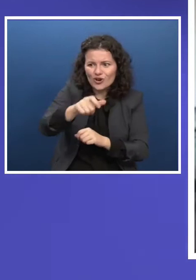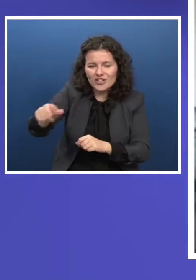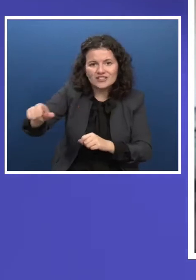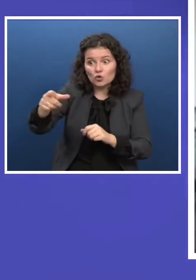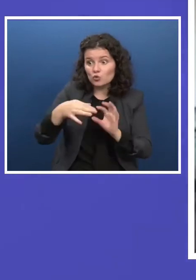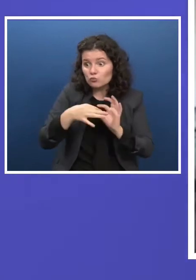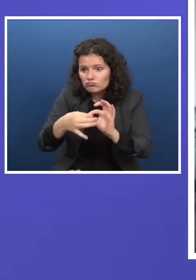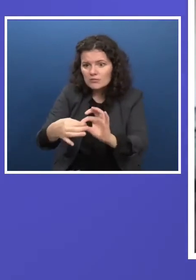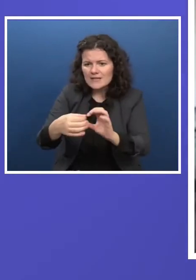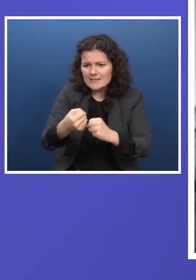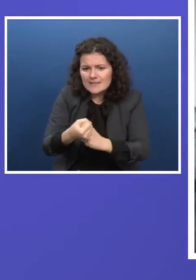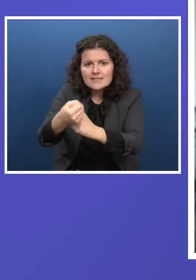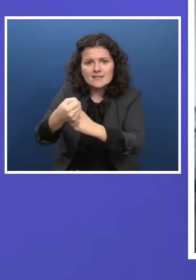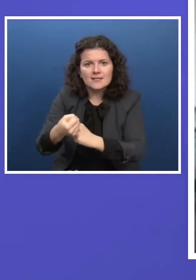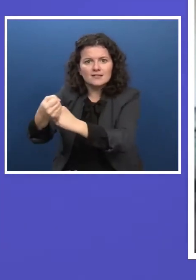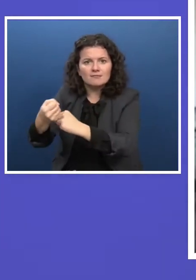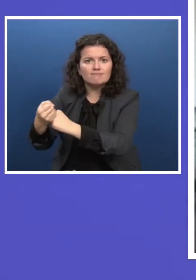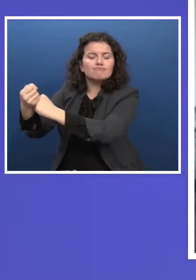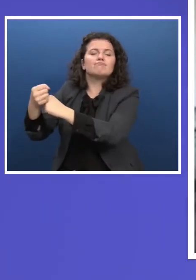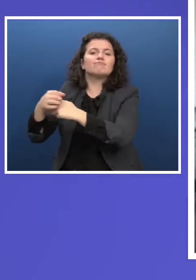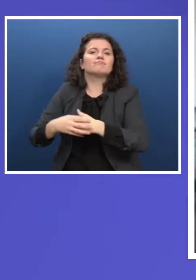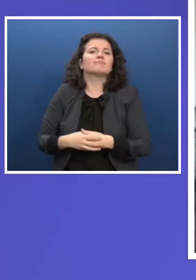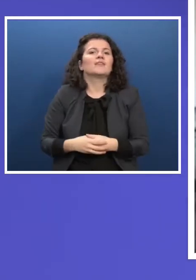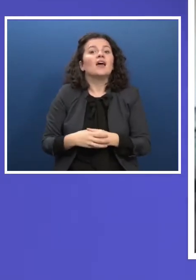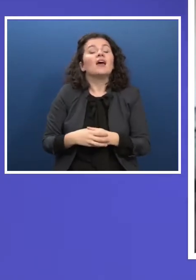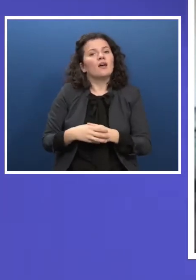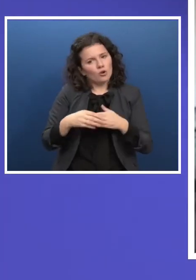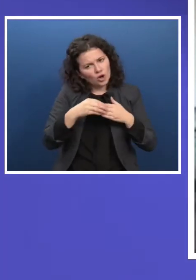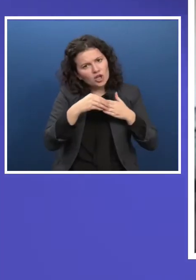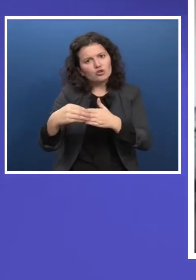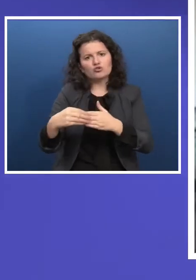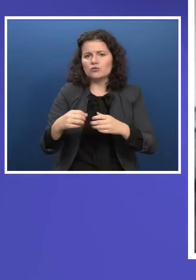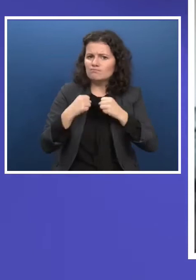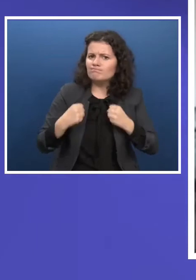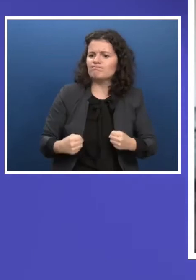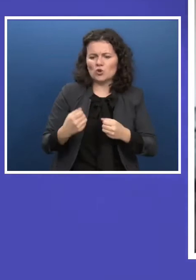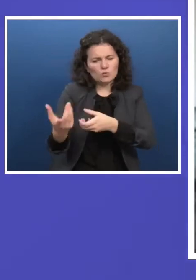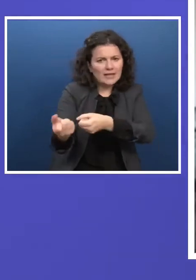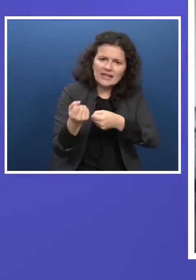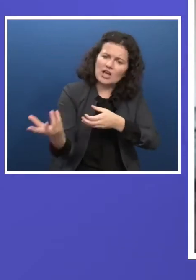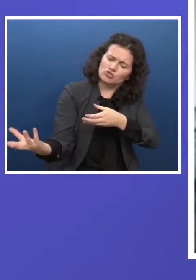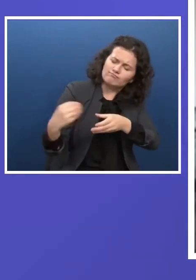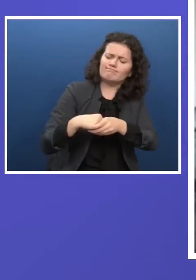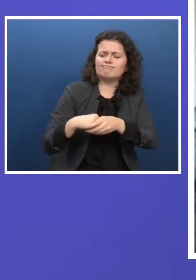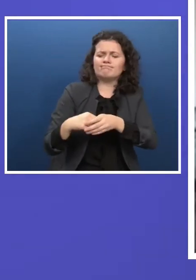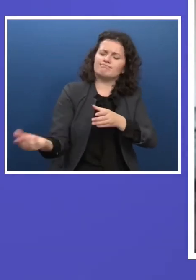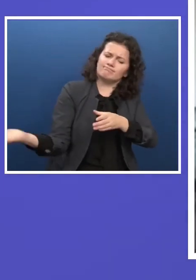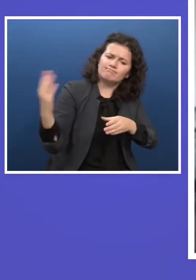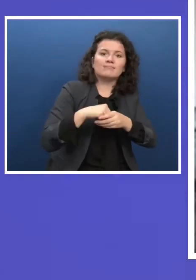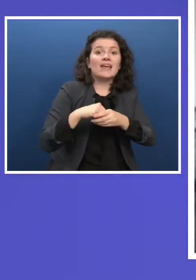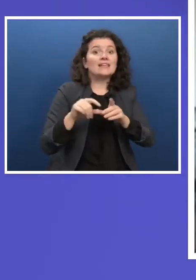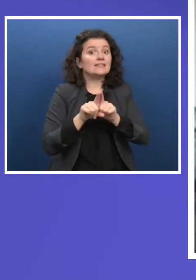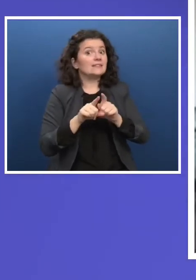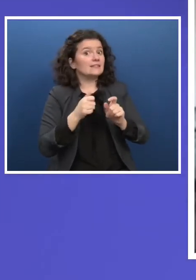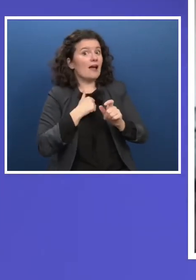instill strong values of leadership and engaging and contributing to decision making is all